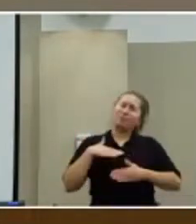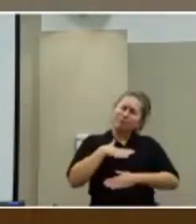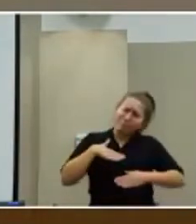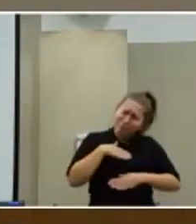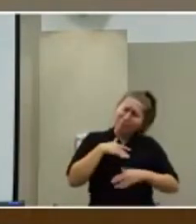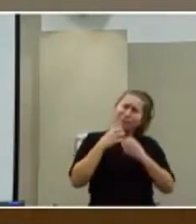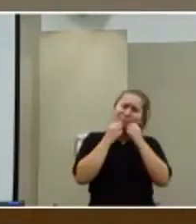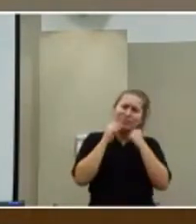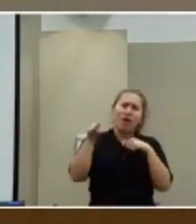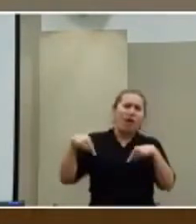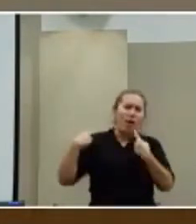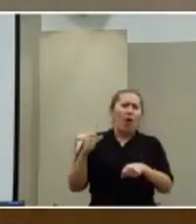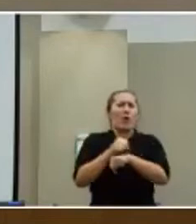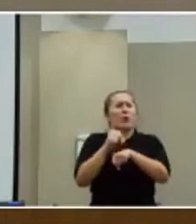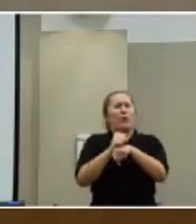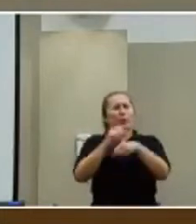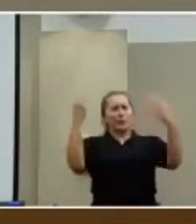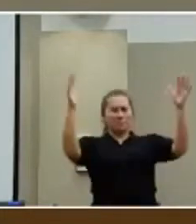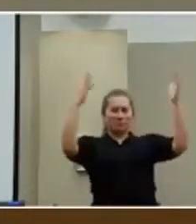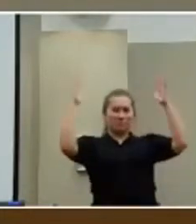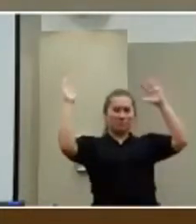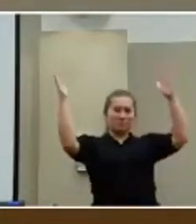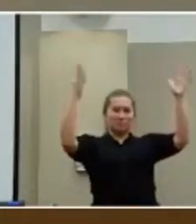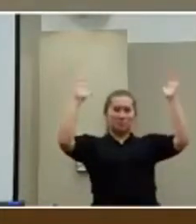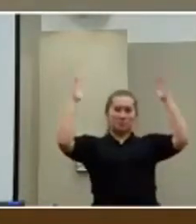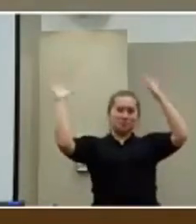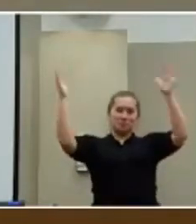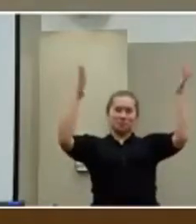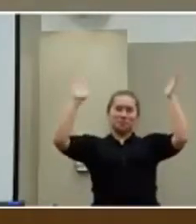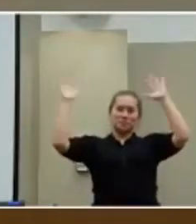So, cheers, everybody.